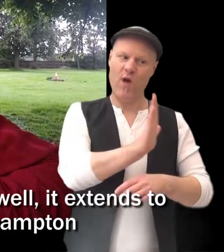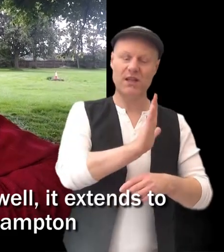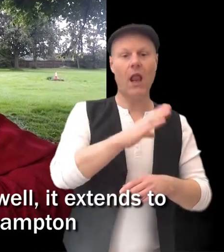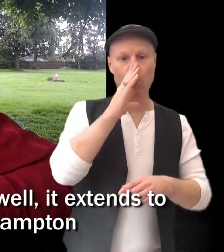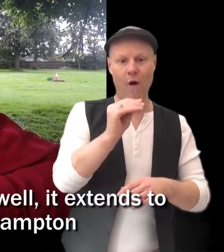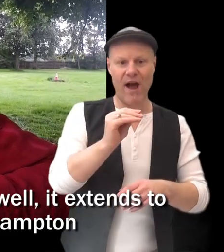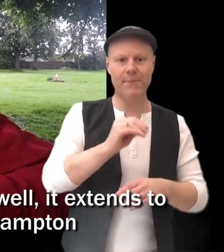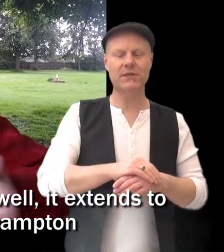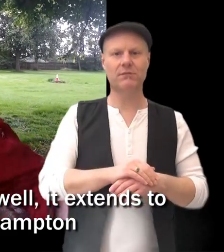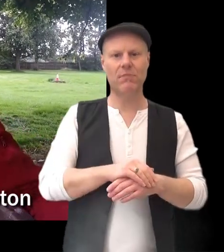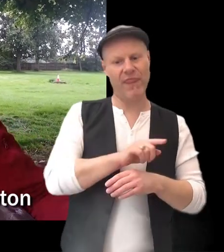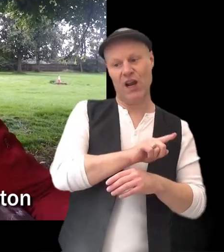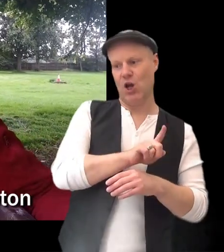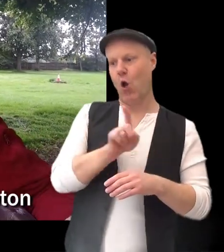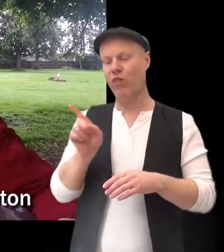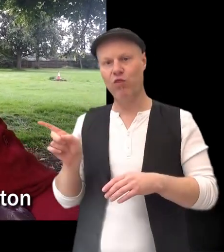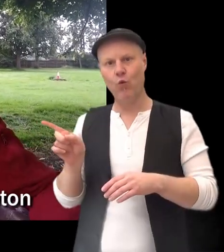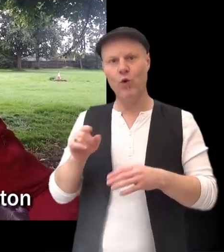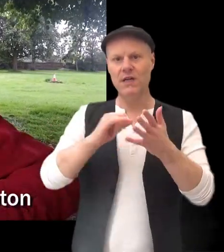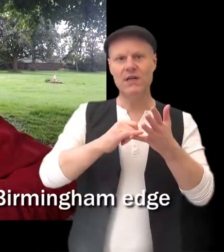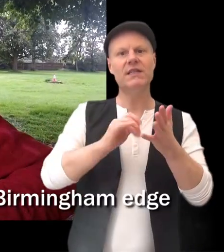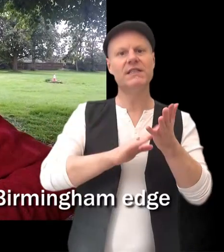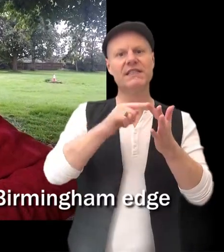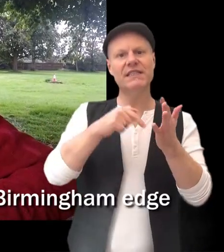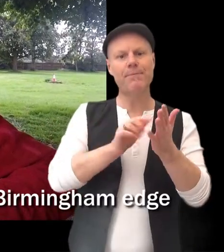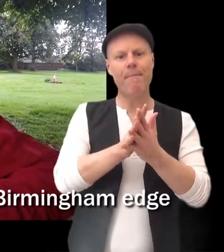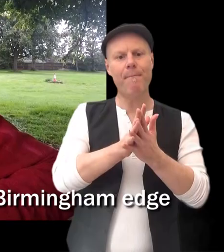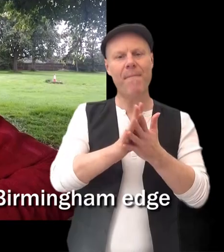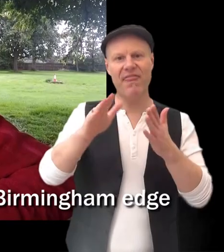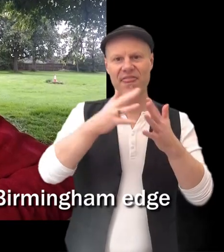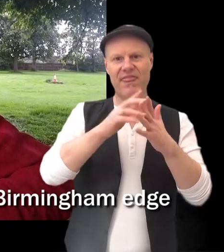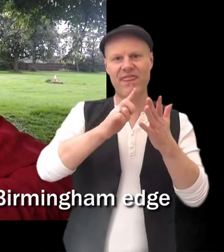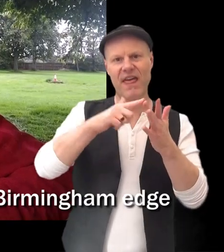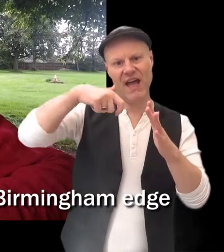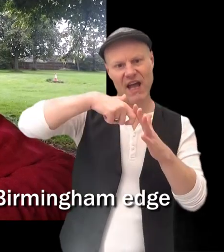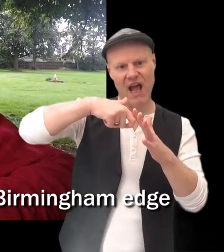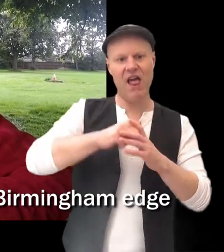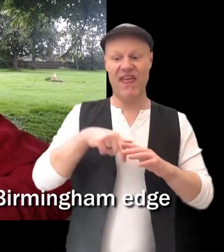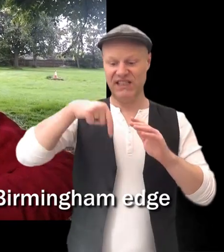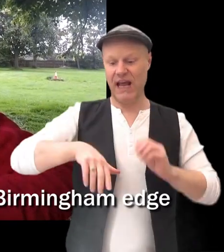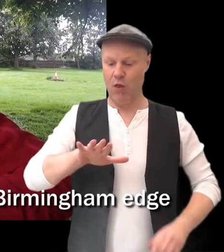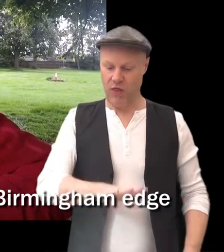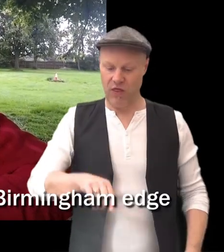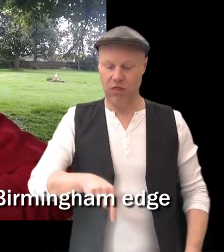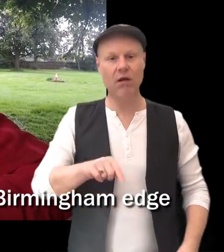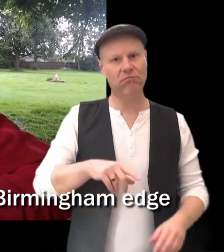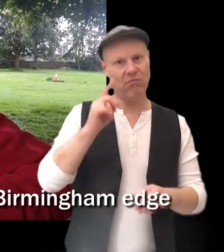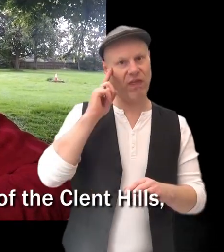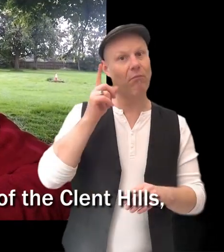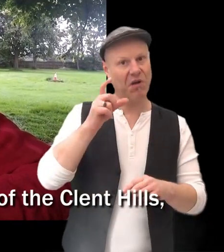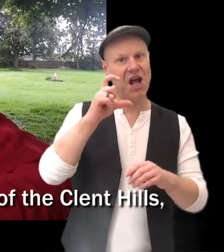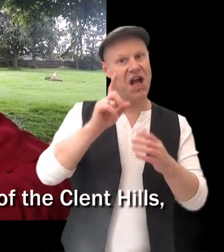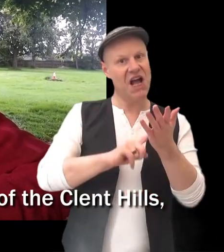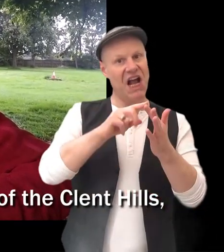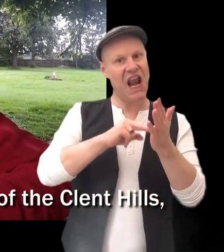to the other side of Wolverhampton, the west of Wolverhampton. Went a bit as probably as far as Smedic on the Birmingham edge. Probably as far south